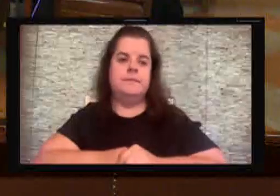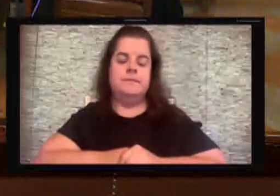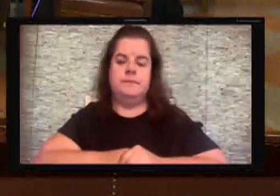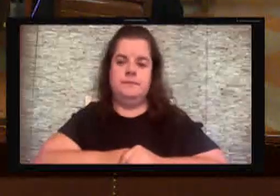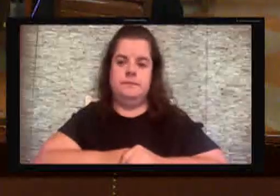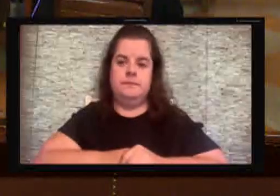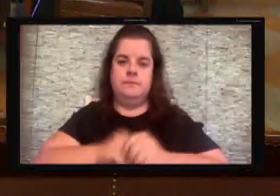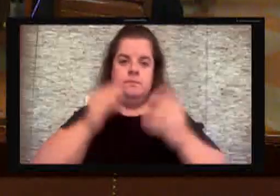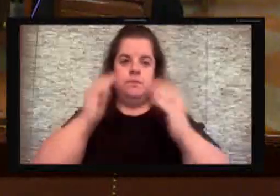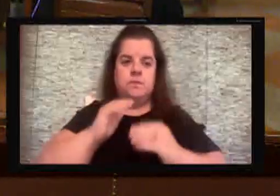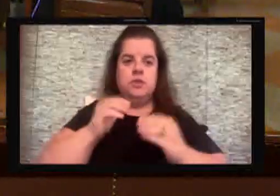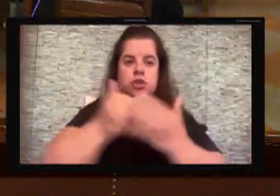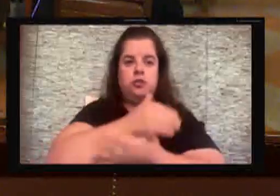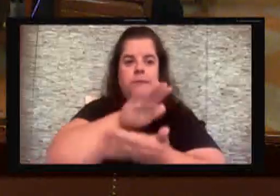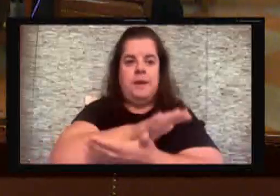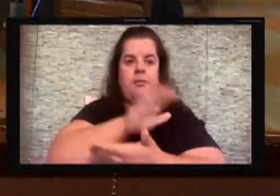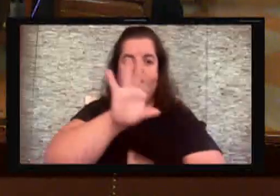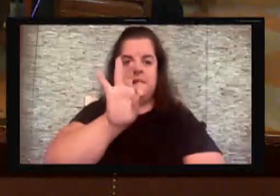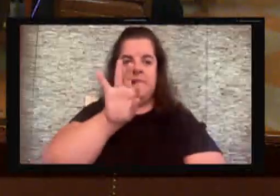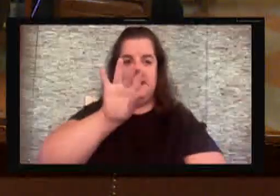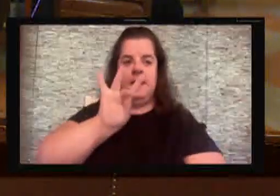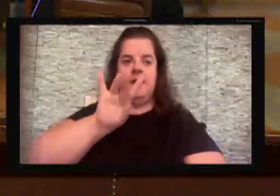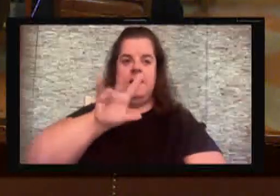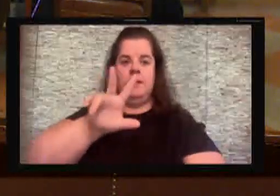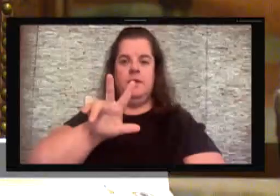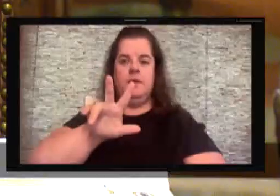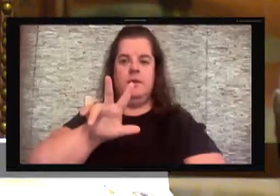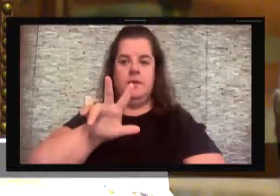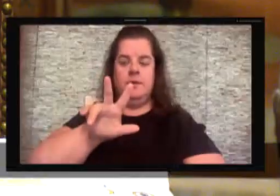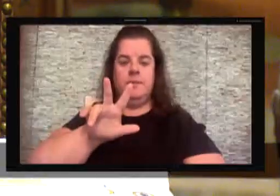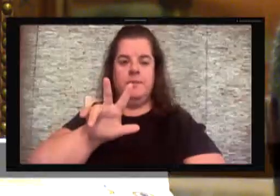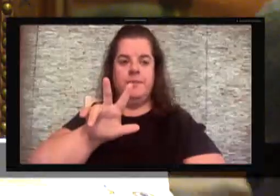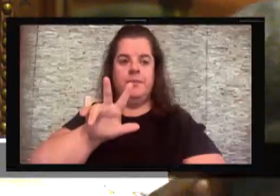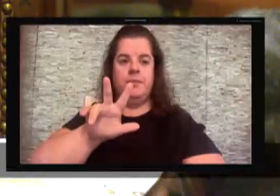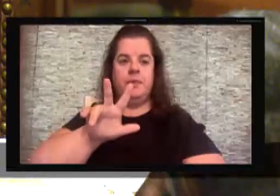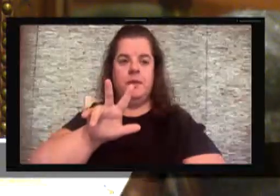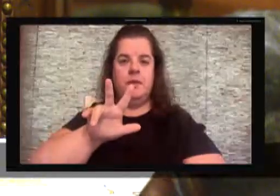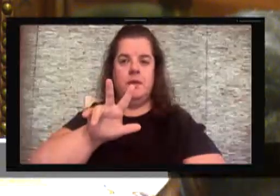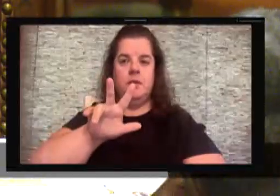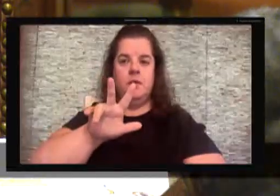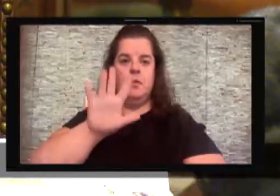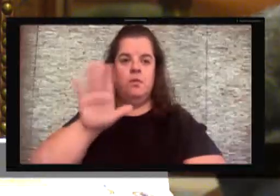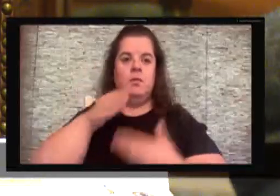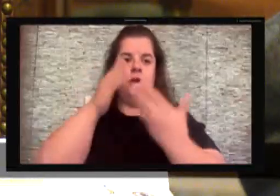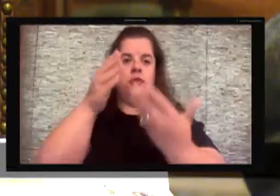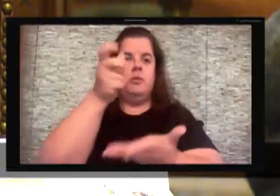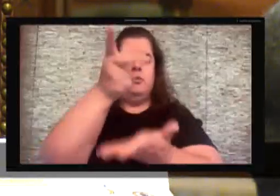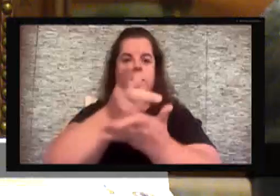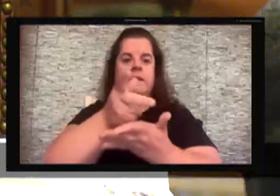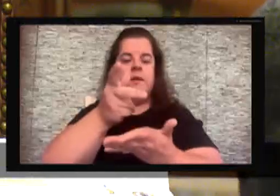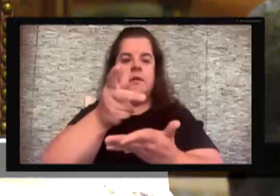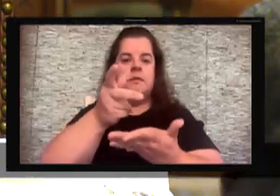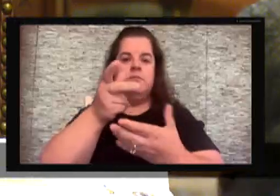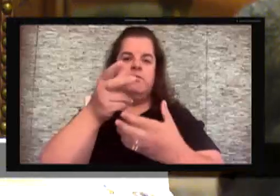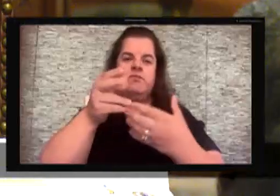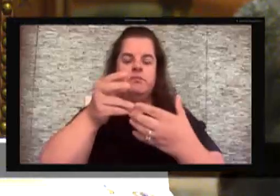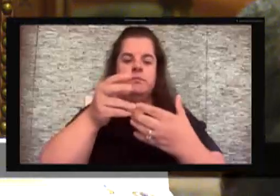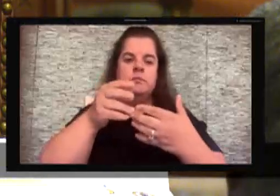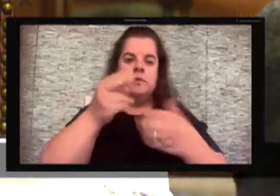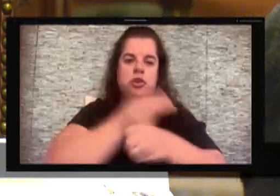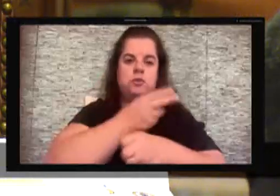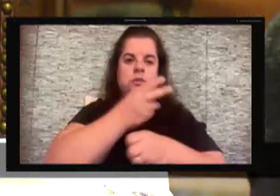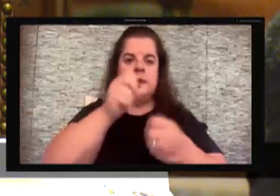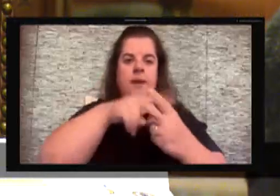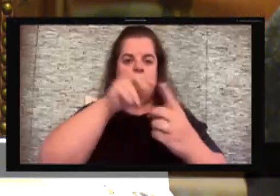Moves us on to new papers, Bill 983. Bill 983, resolution approving a conditional use application under